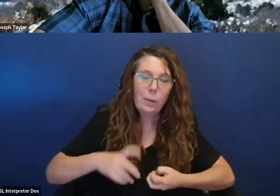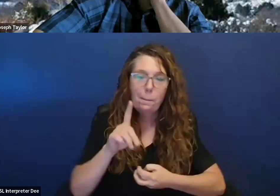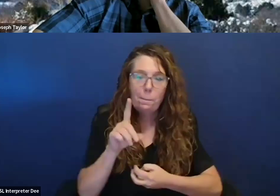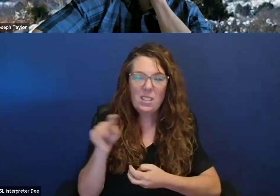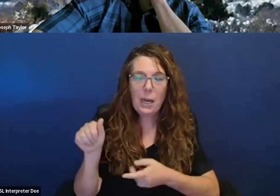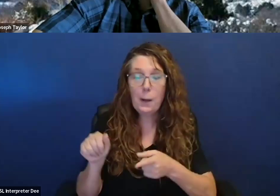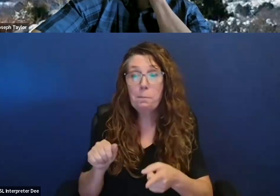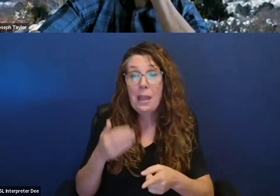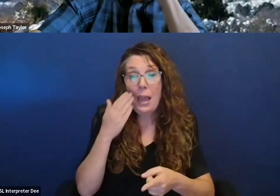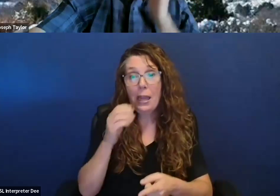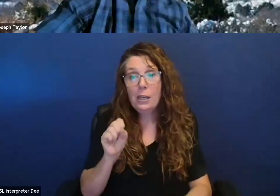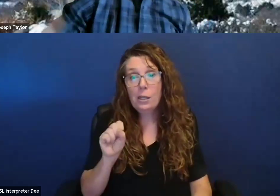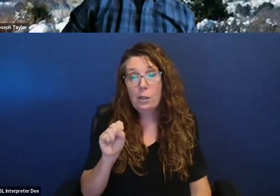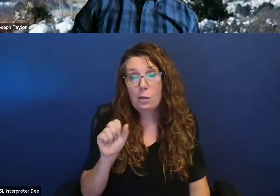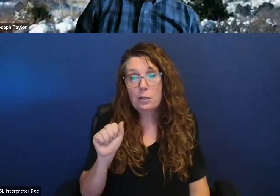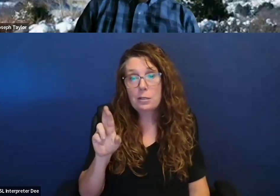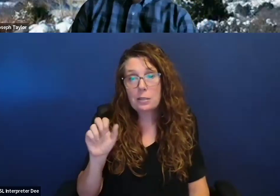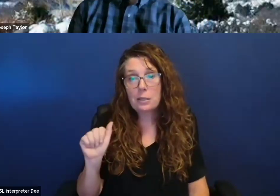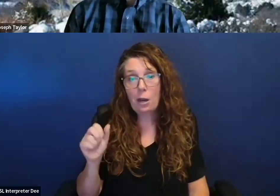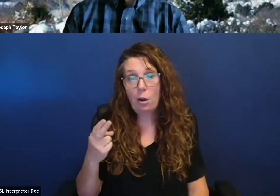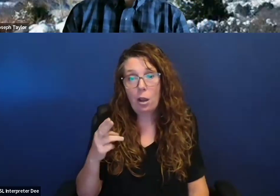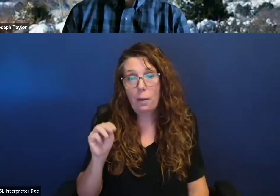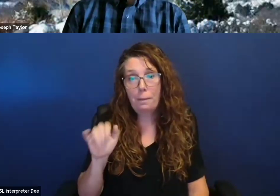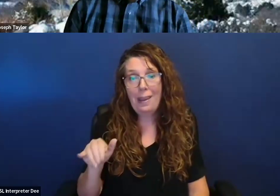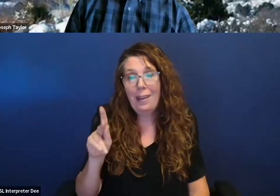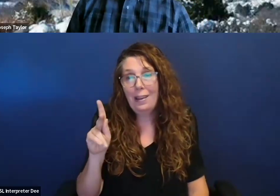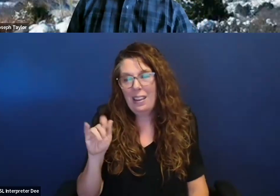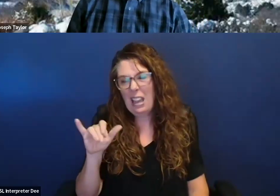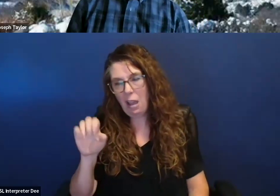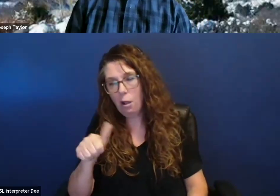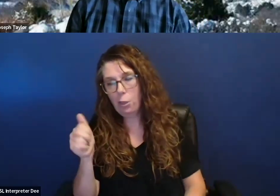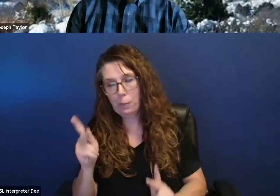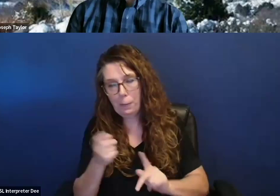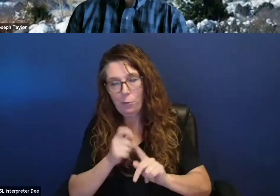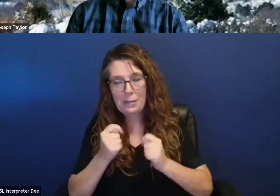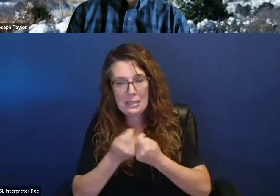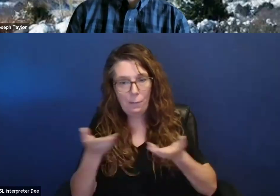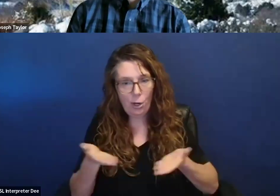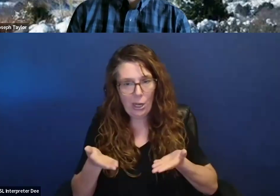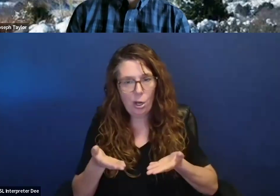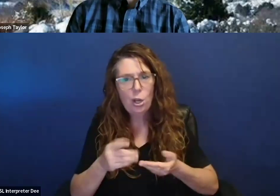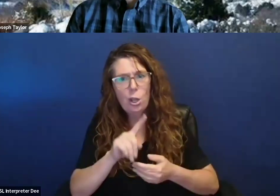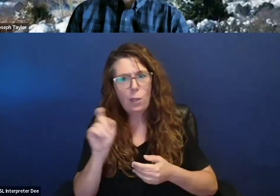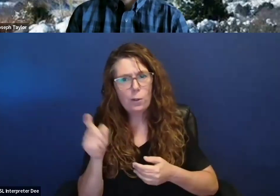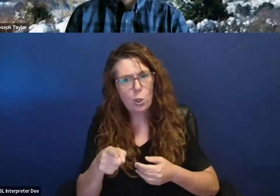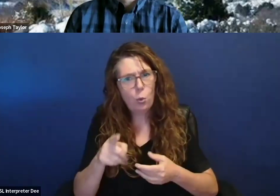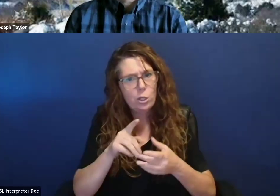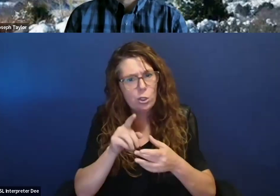And I know Sarah May and Kyle and others from our teams also here. There's a question